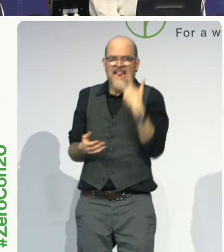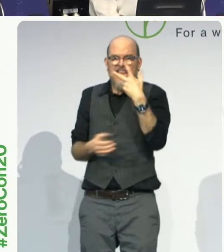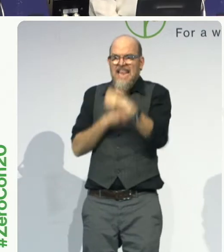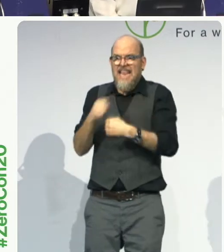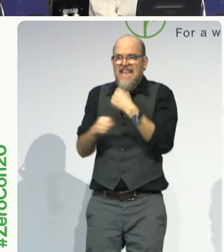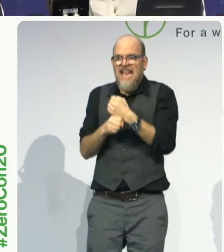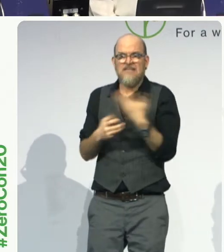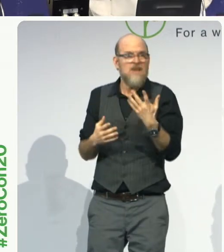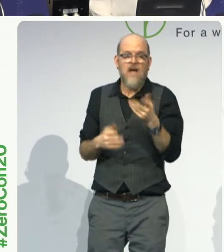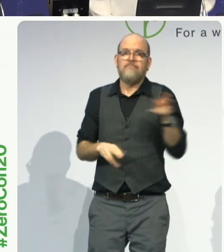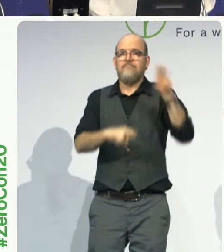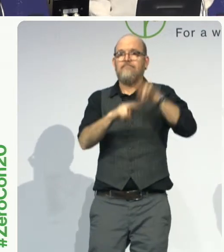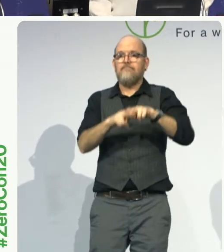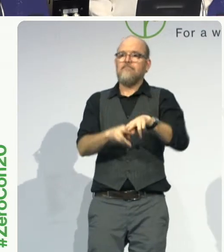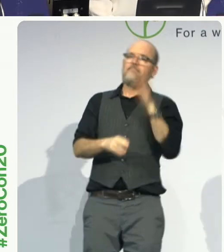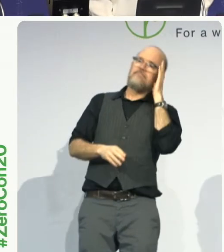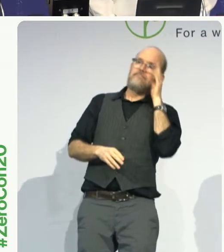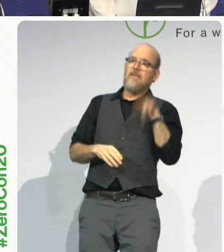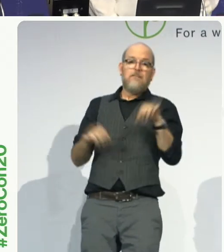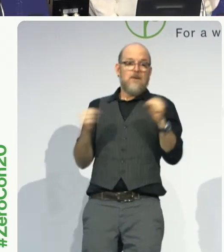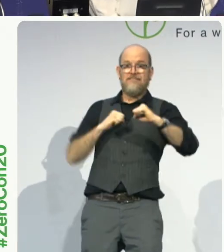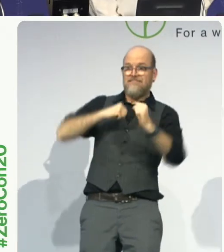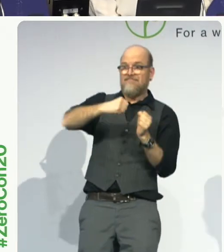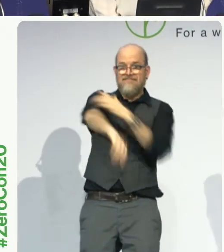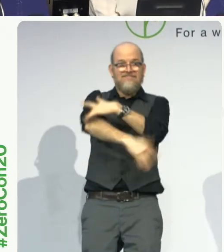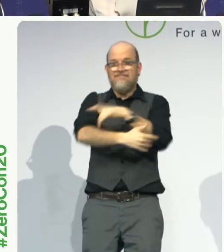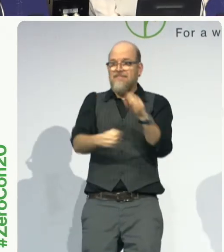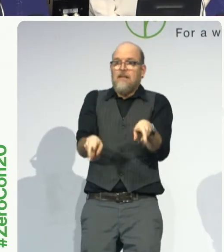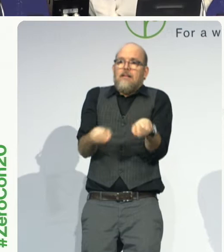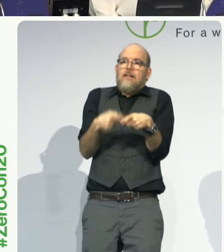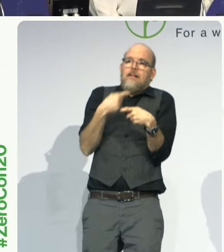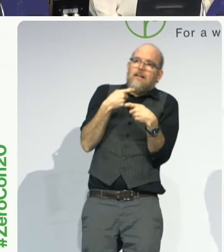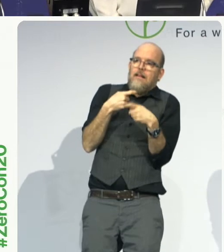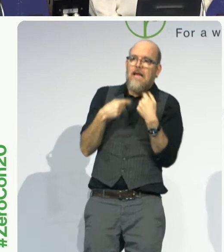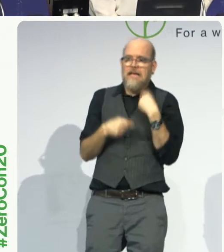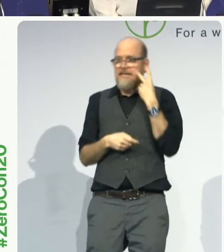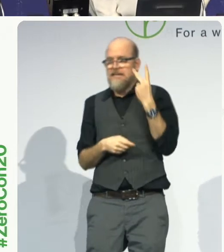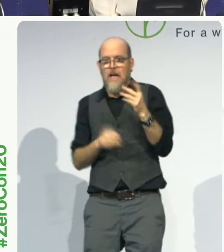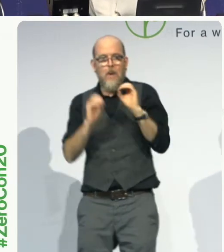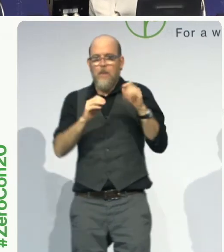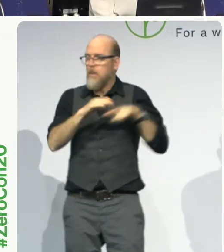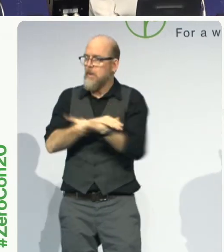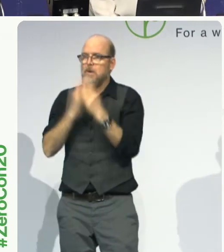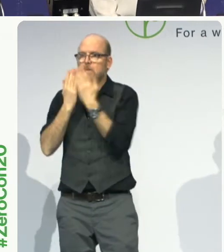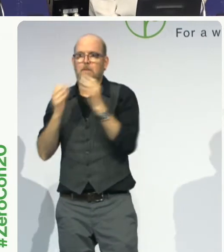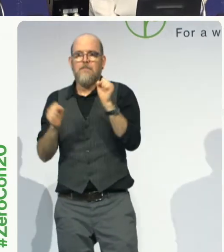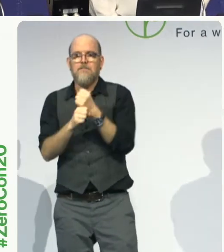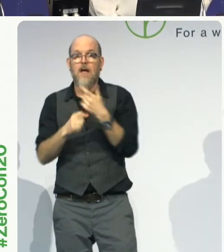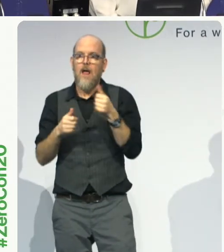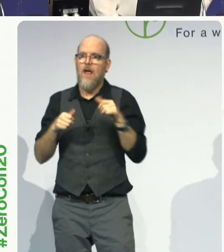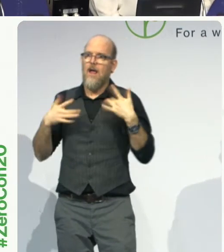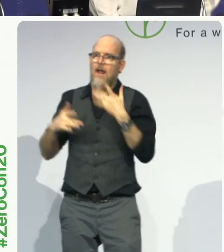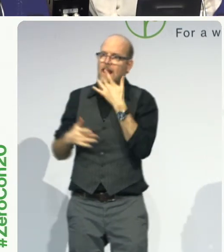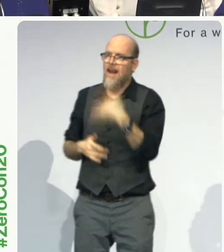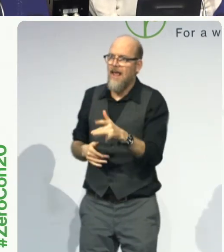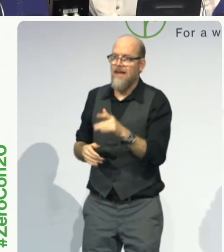move his arms and legs, he was sure that he would never return to school. Luckily, at age 8, ADISA stepped in and